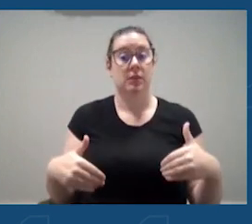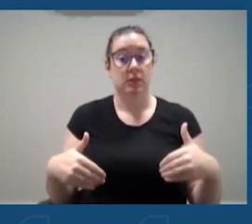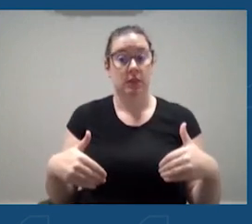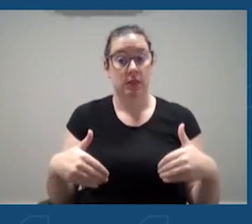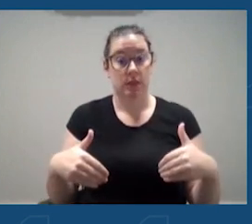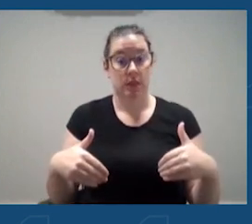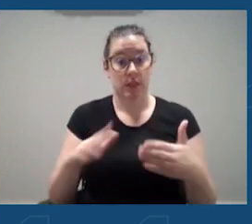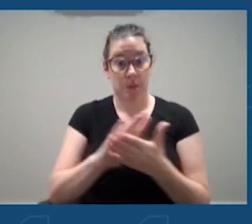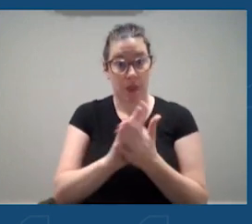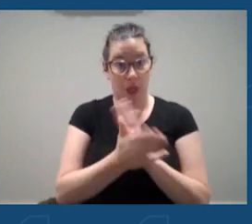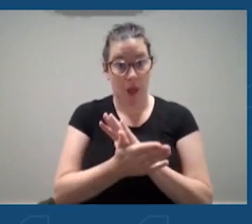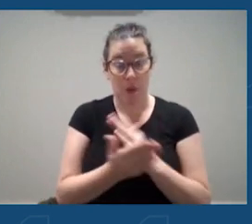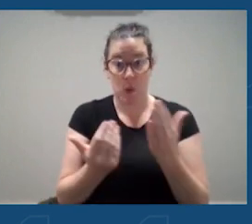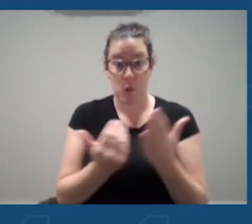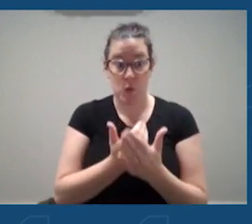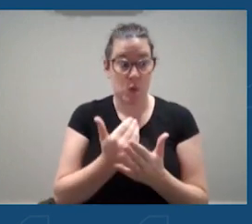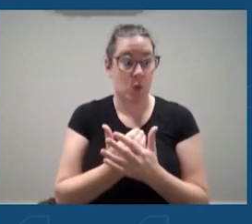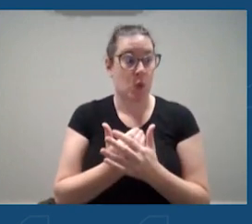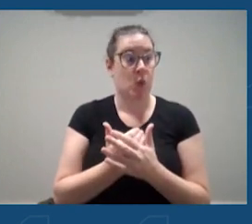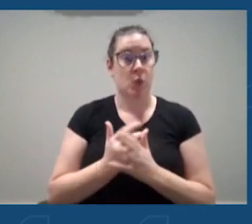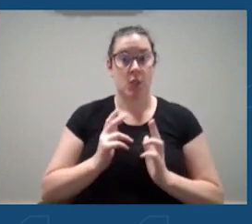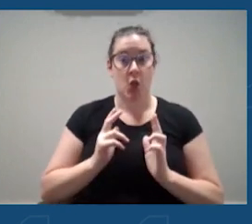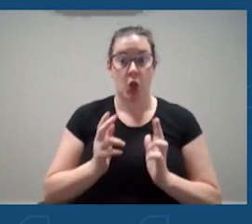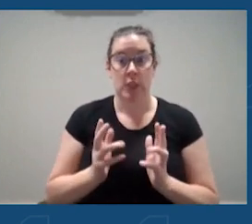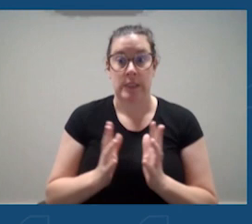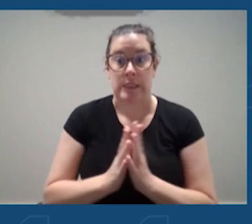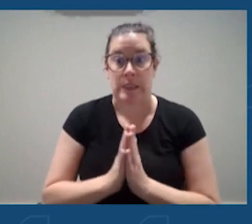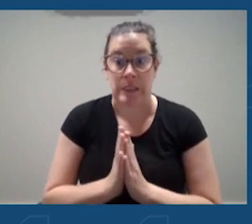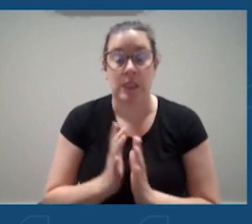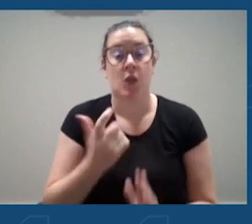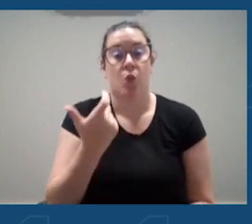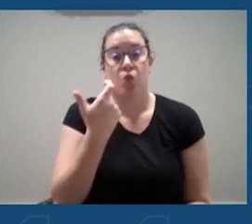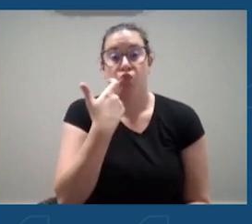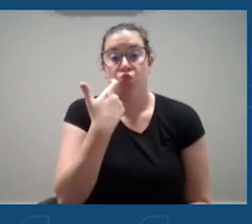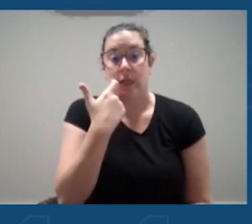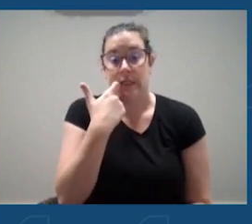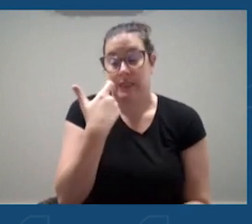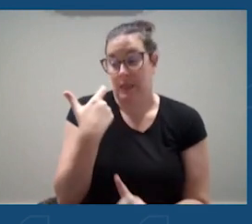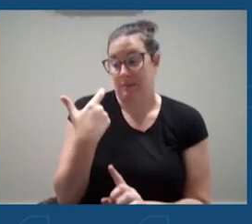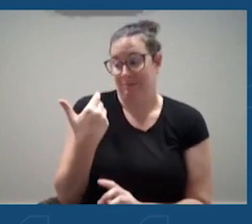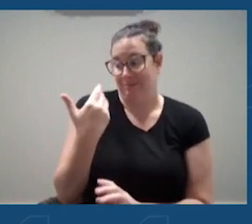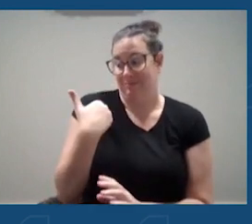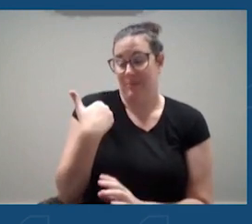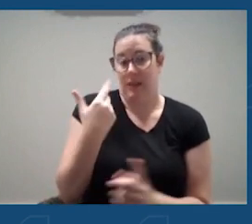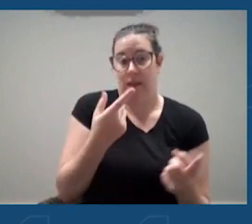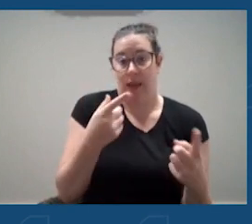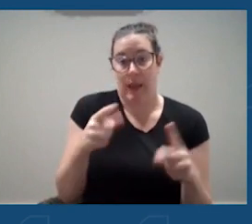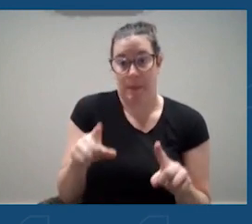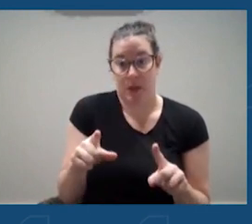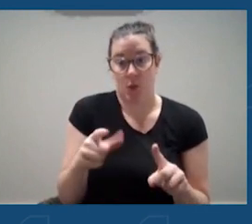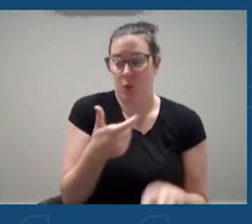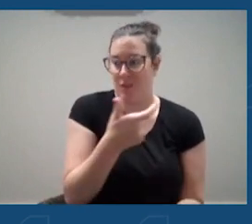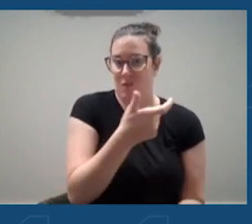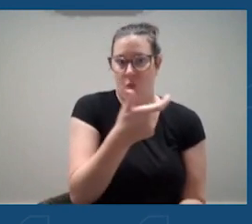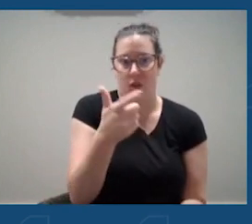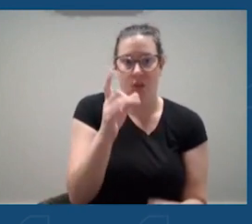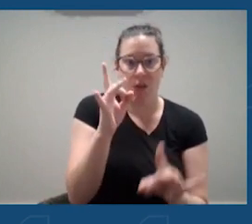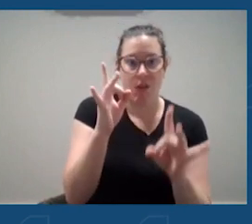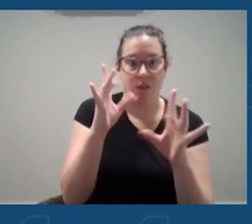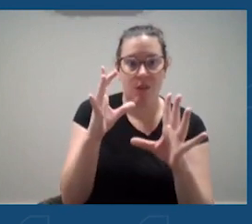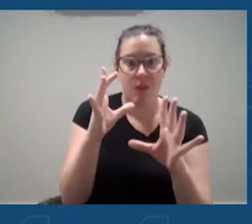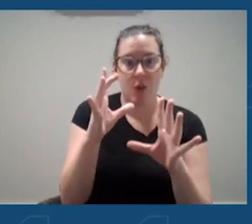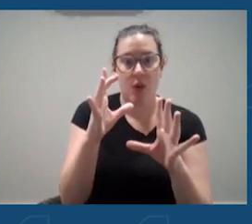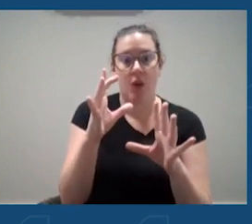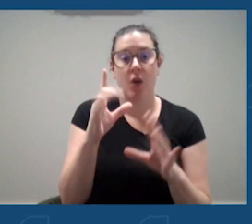new urgency in recent months as we've all watched in horror when a